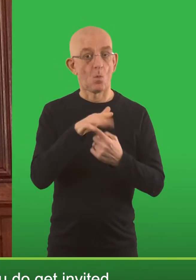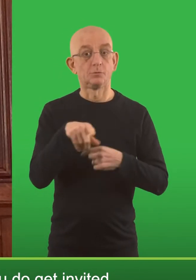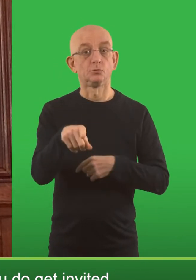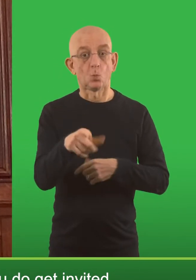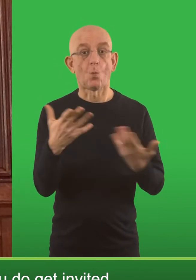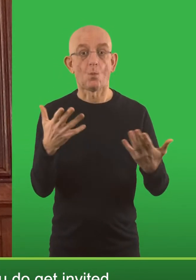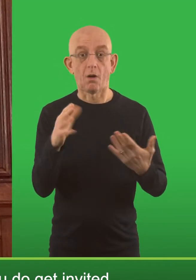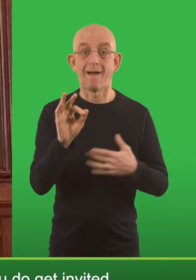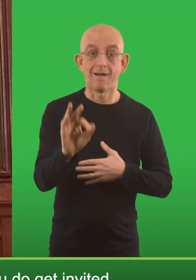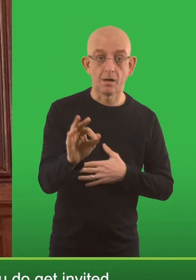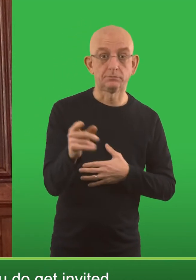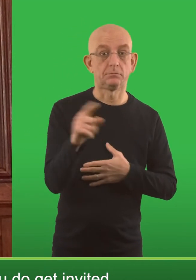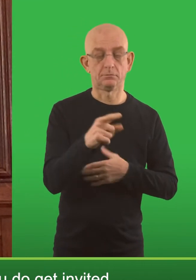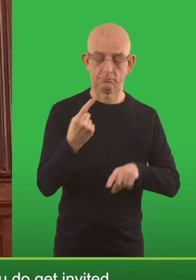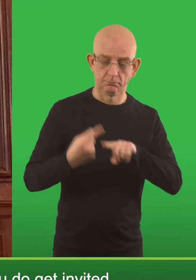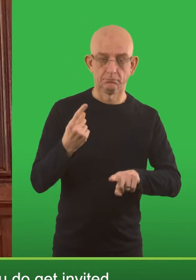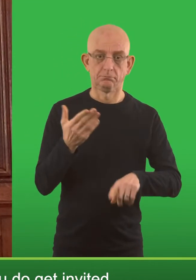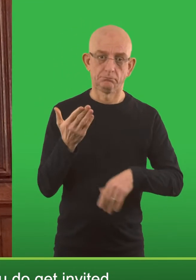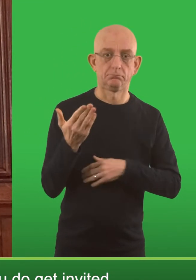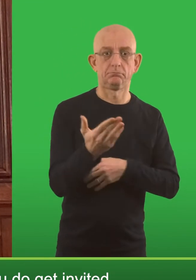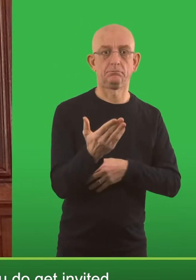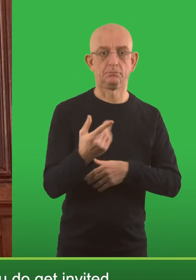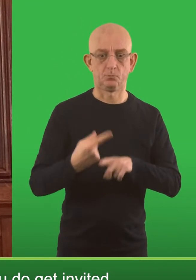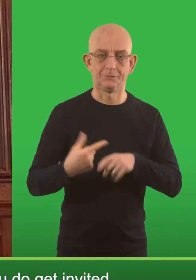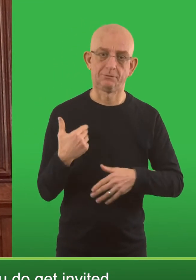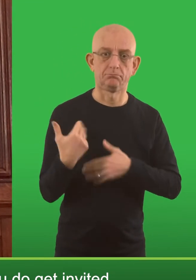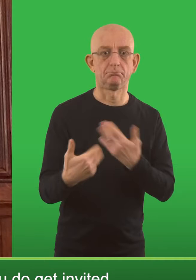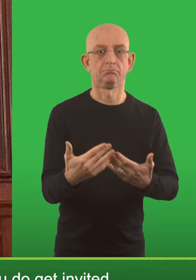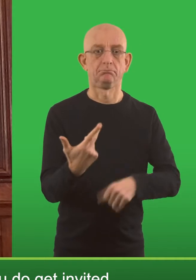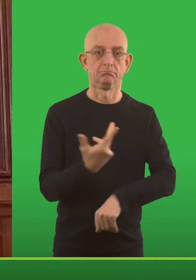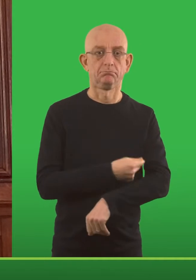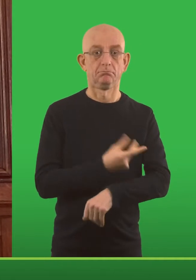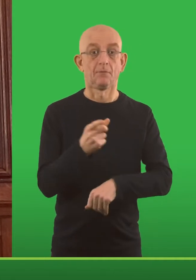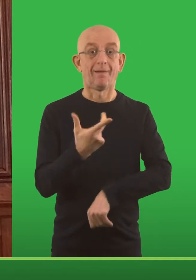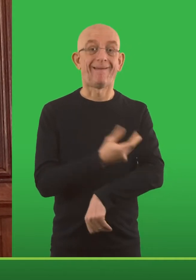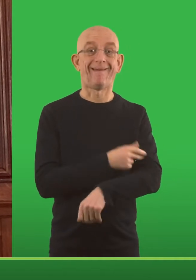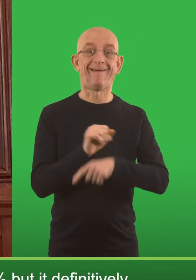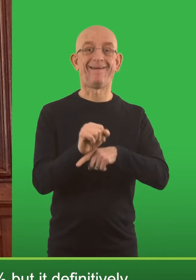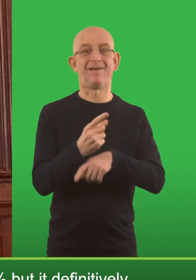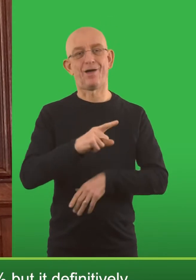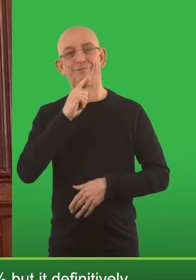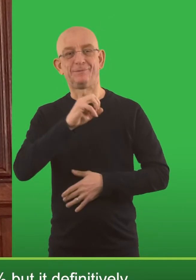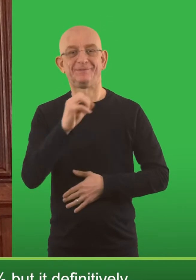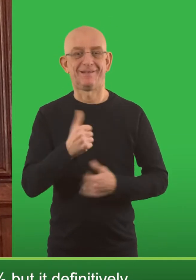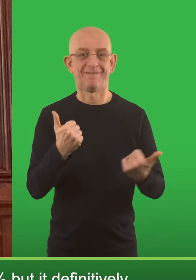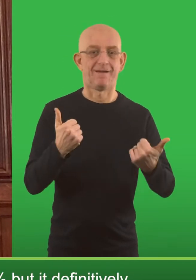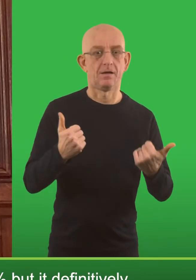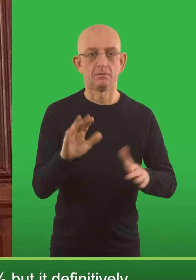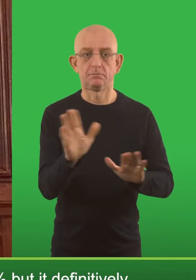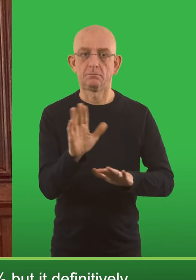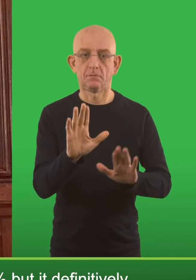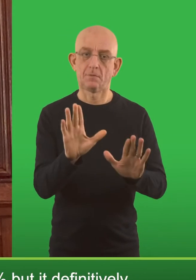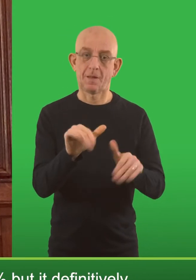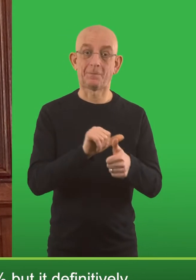is why it's important that when you do get invited, you go at the earliest possible opportunity. Being vaccinated doesn't protect